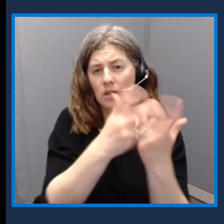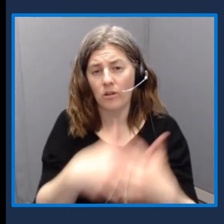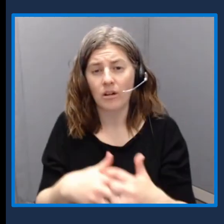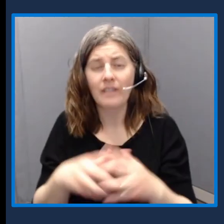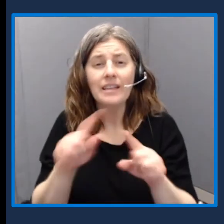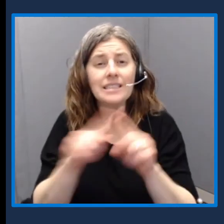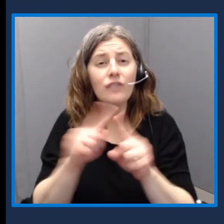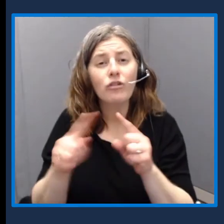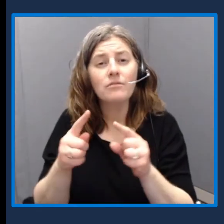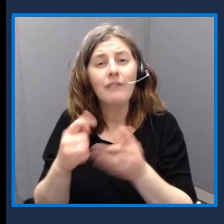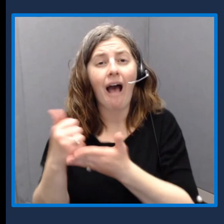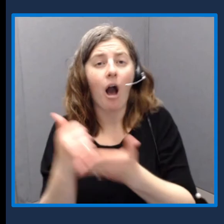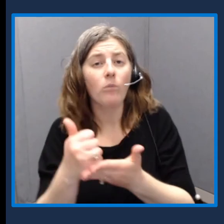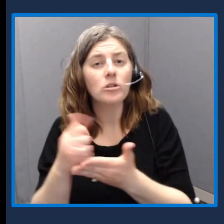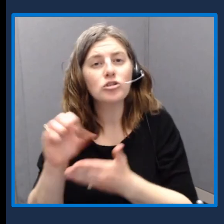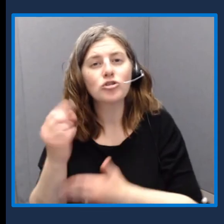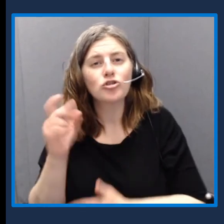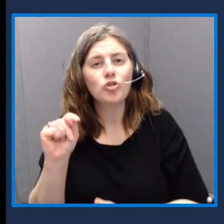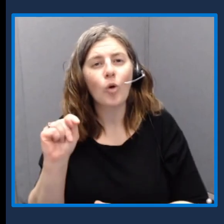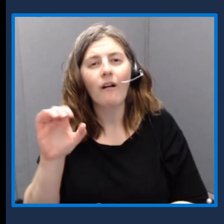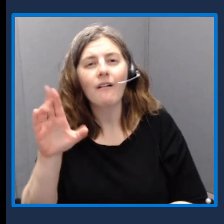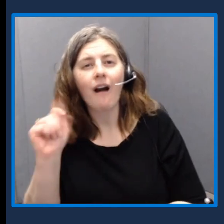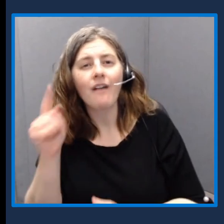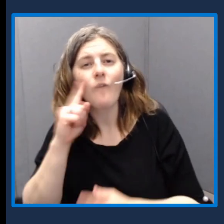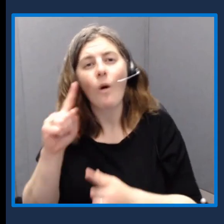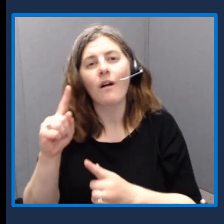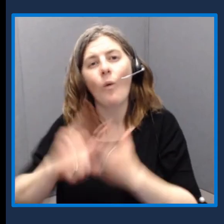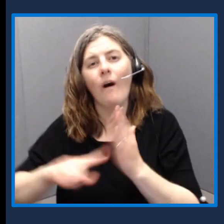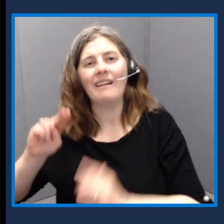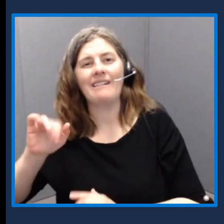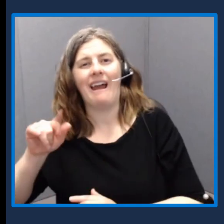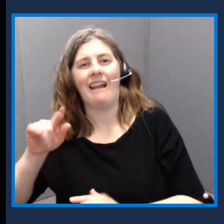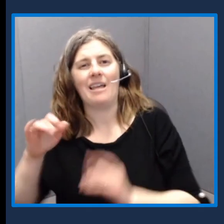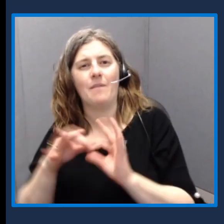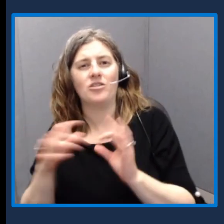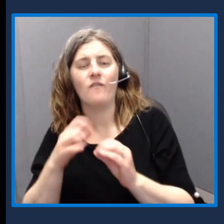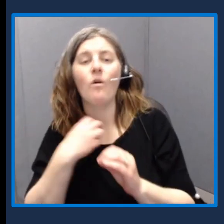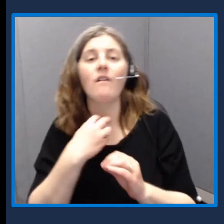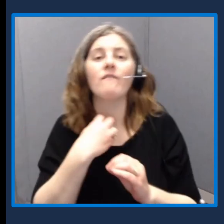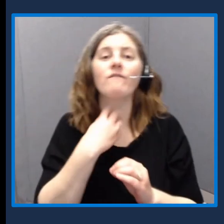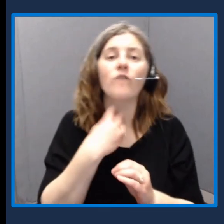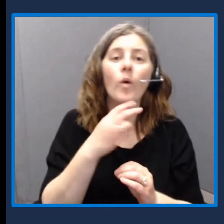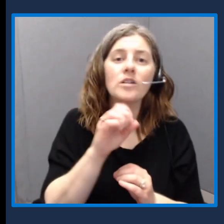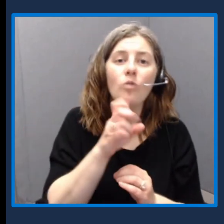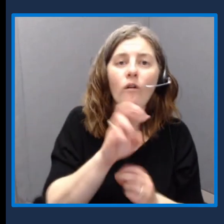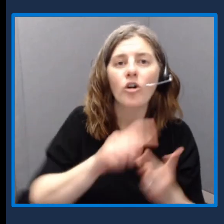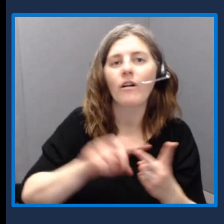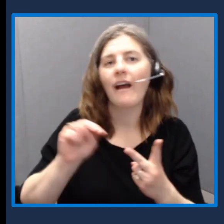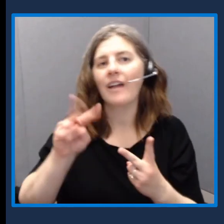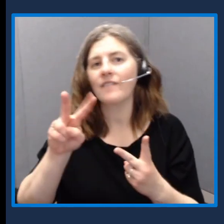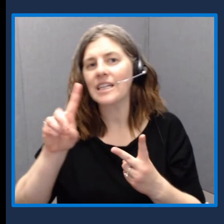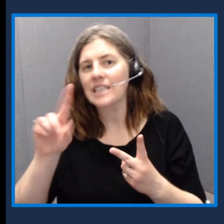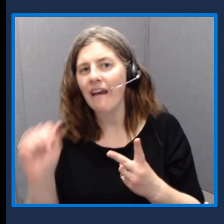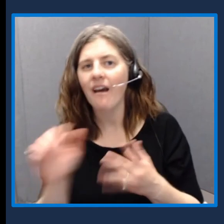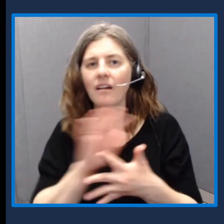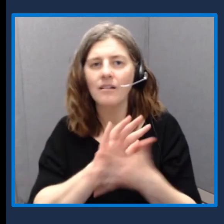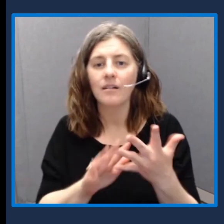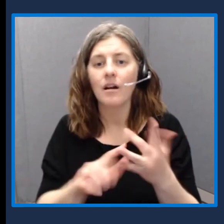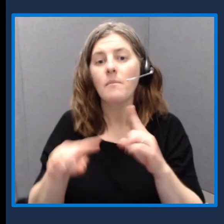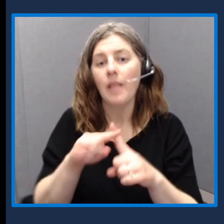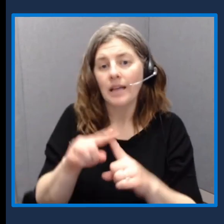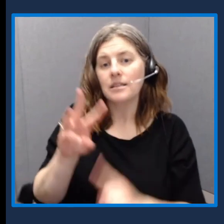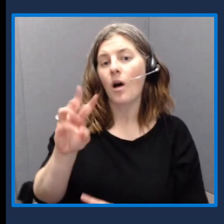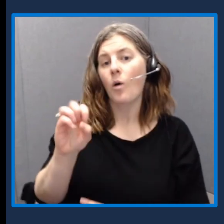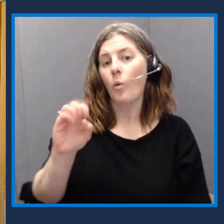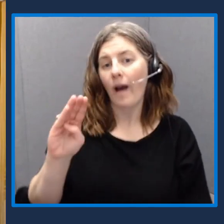Natalie provided for the screen readers, for VoiceOver and NVDA, and then a WebAIM article that